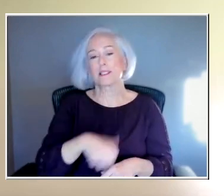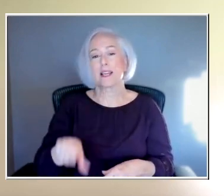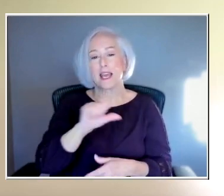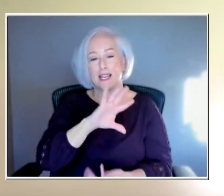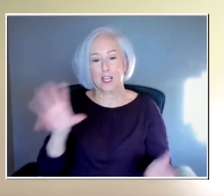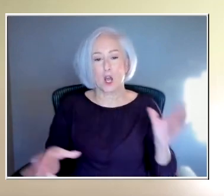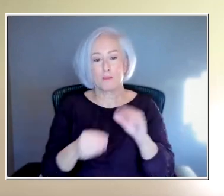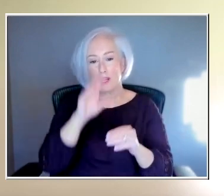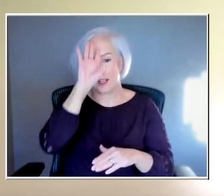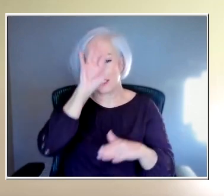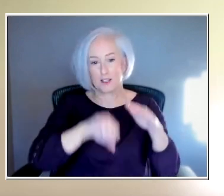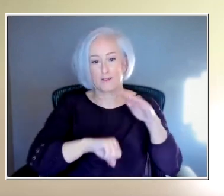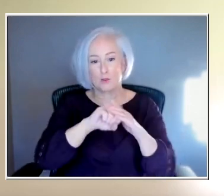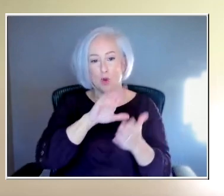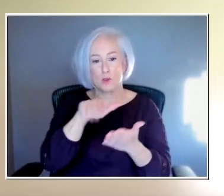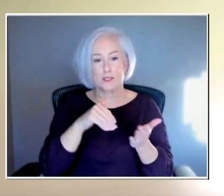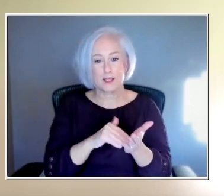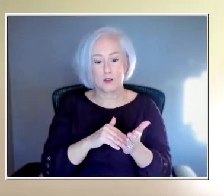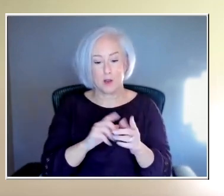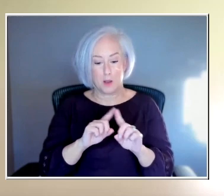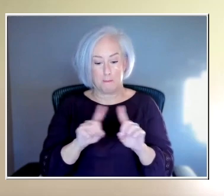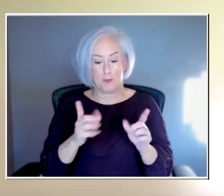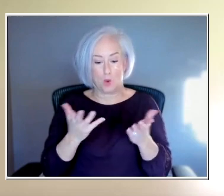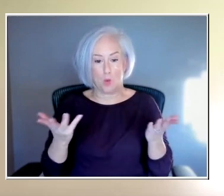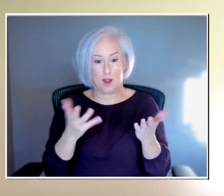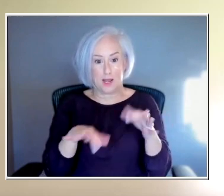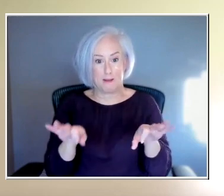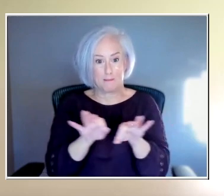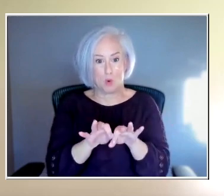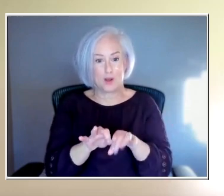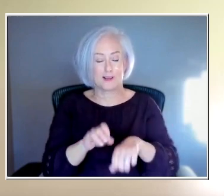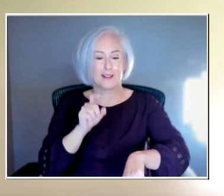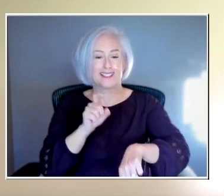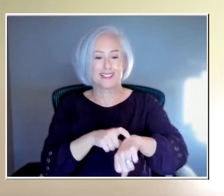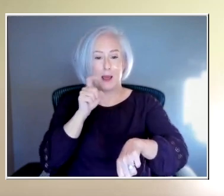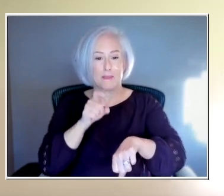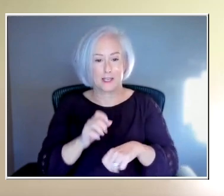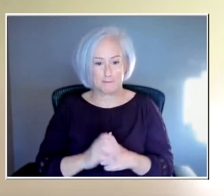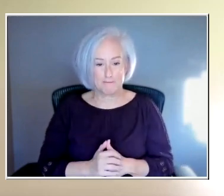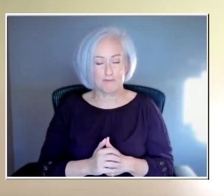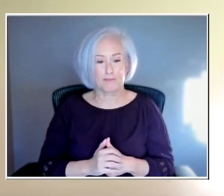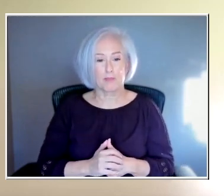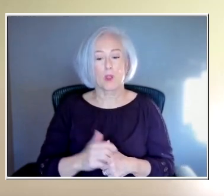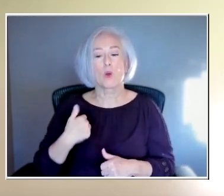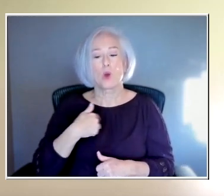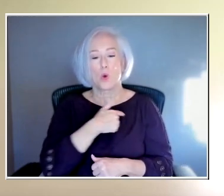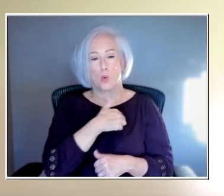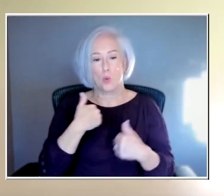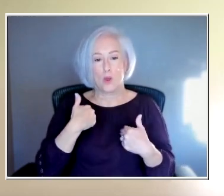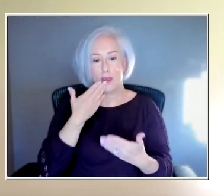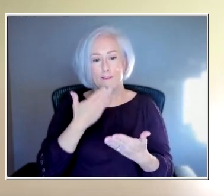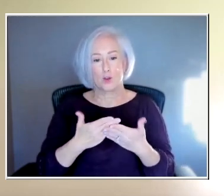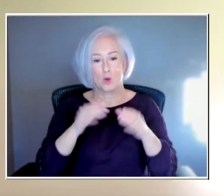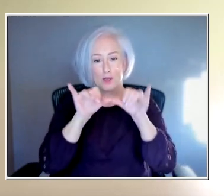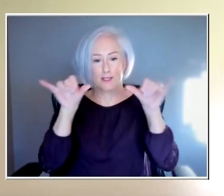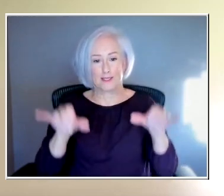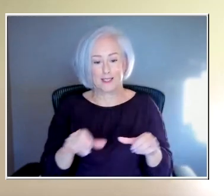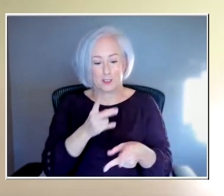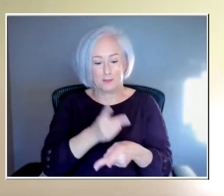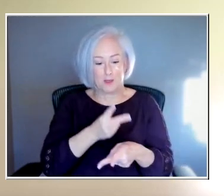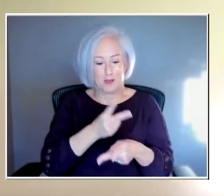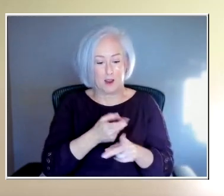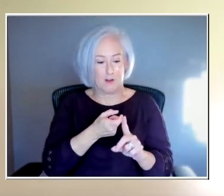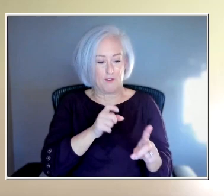is the timing, and we've created really good systems of care here, right from EMS